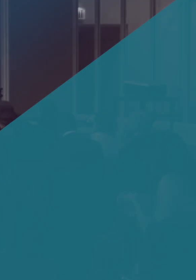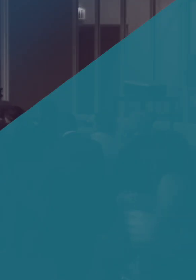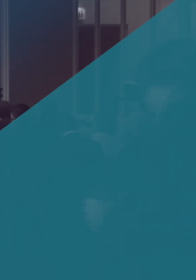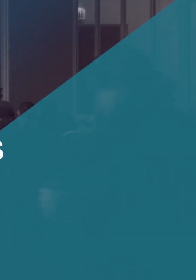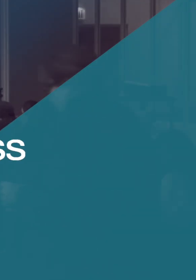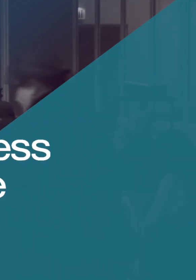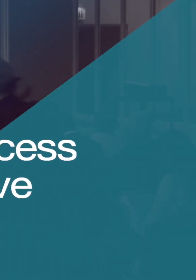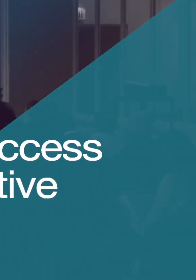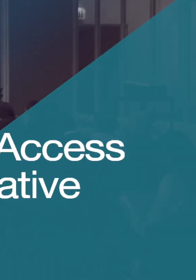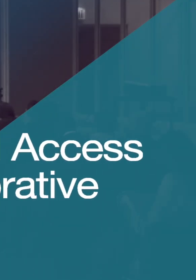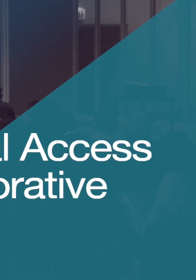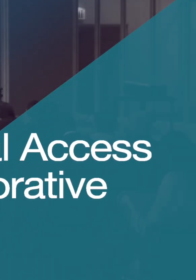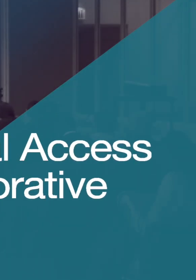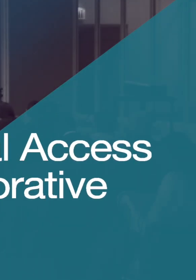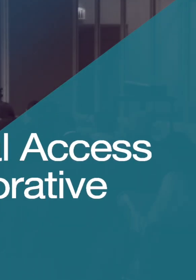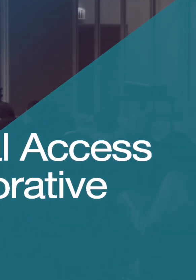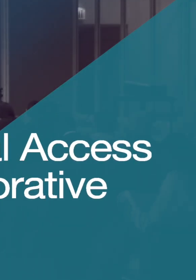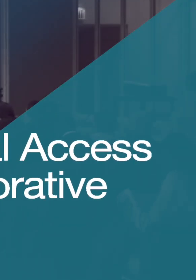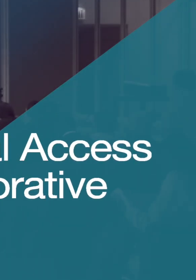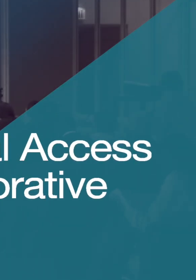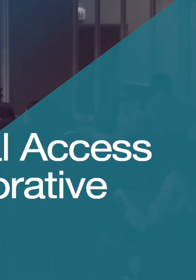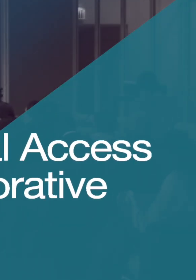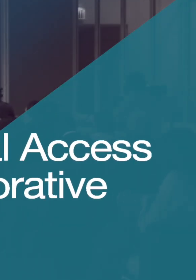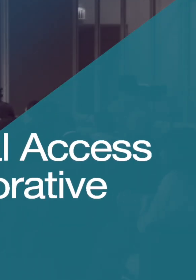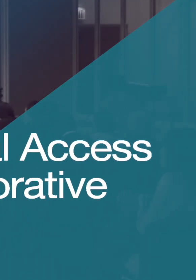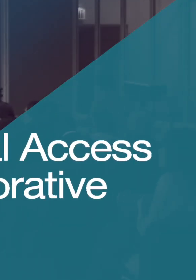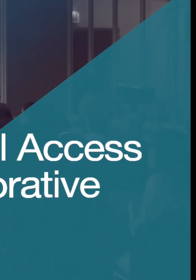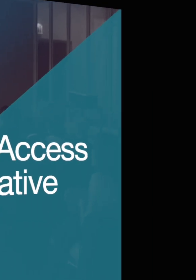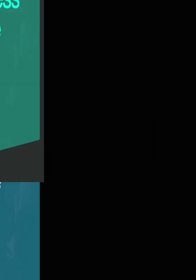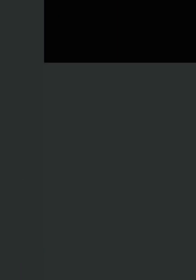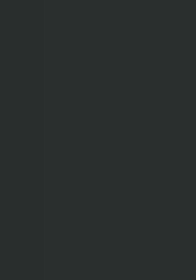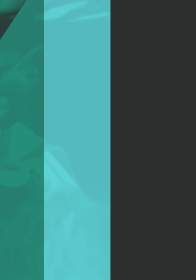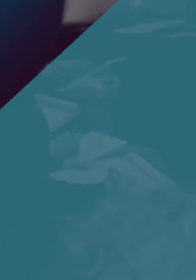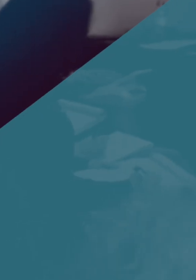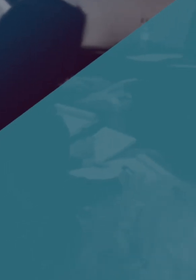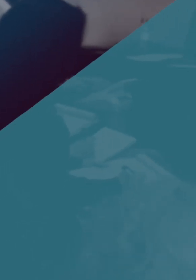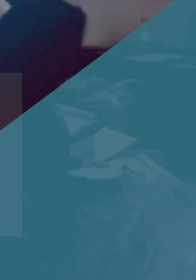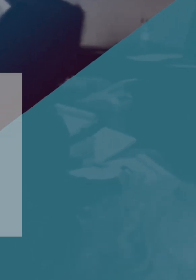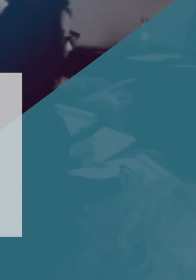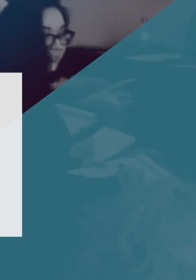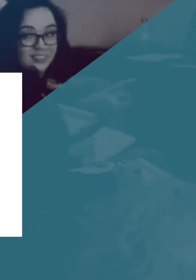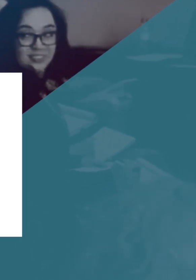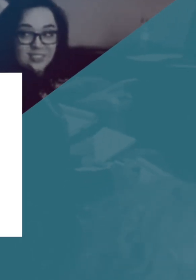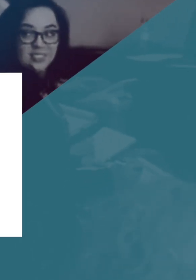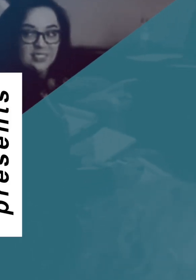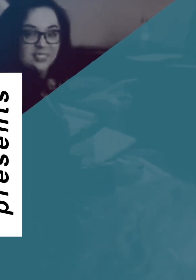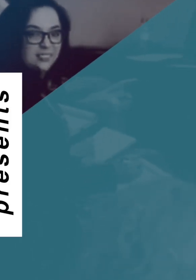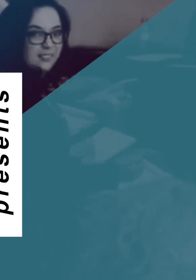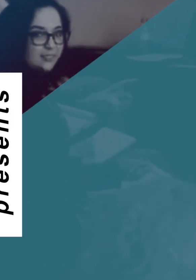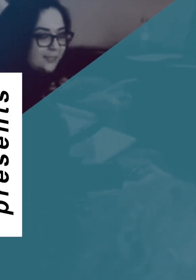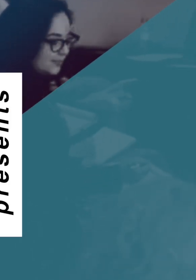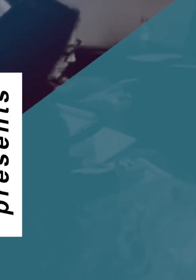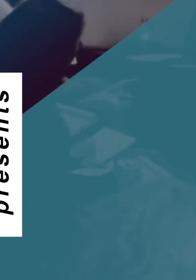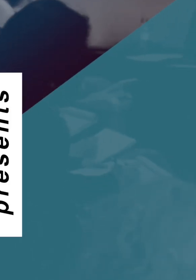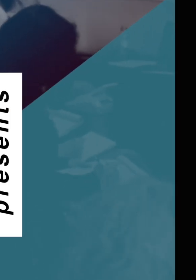White text over video of past events. Logo, Cultural Access Collaborative. Professional Development Series